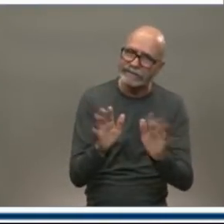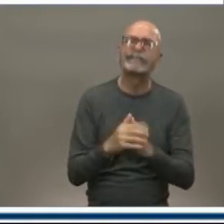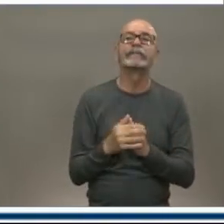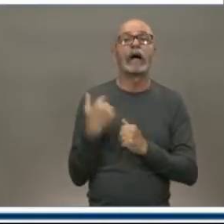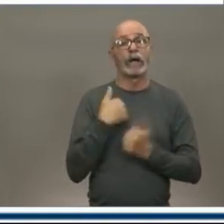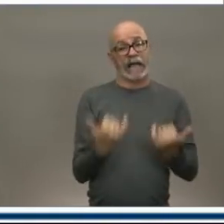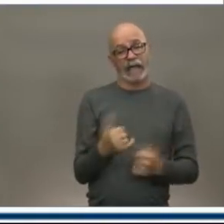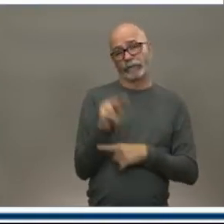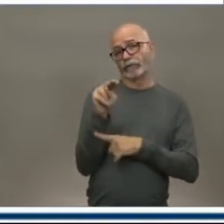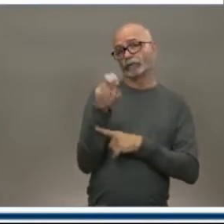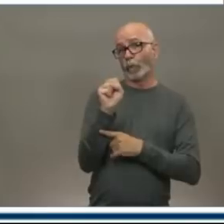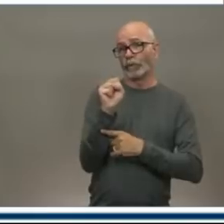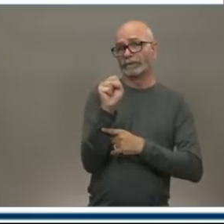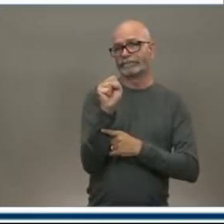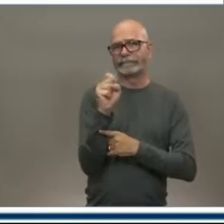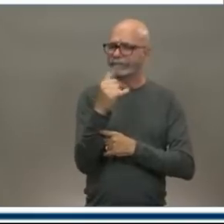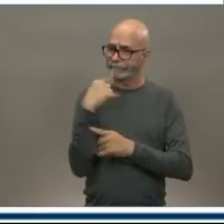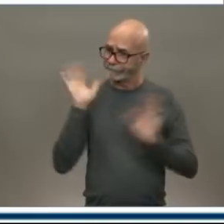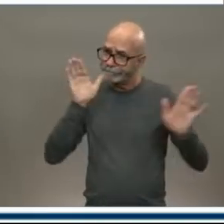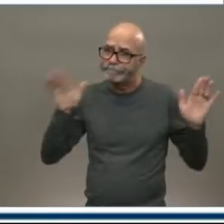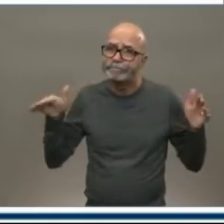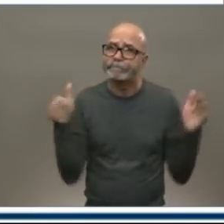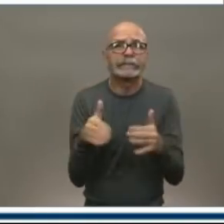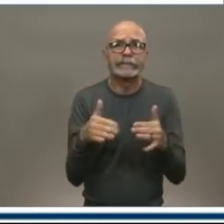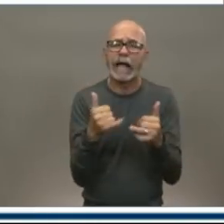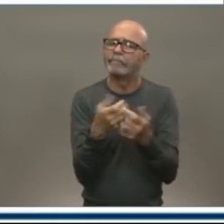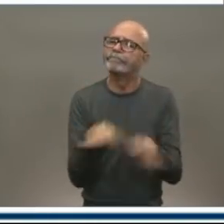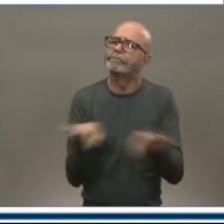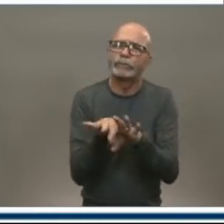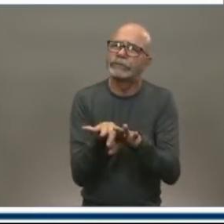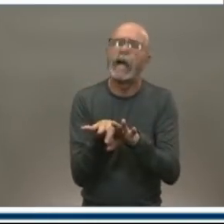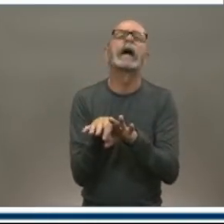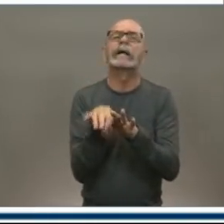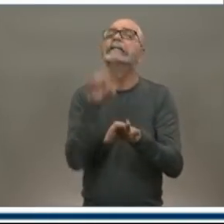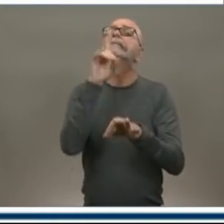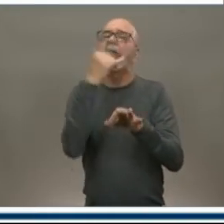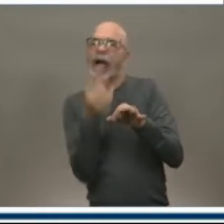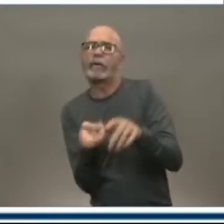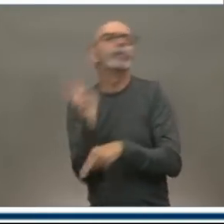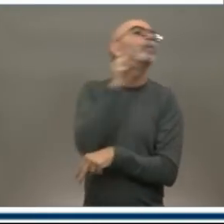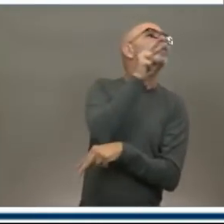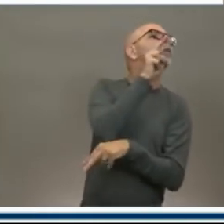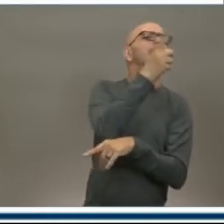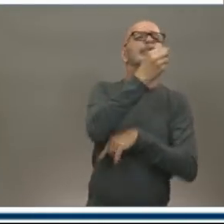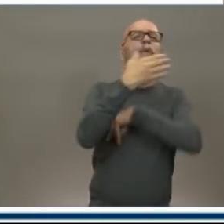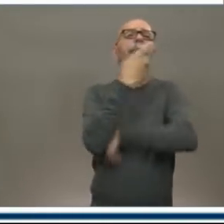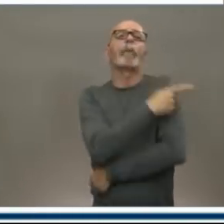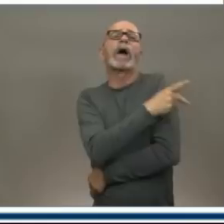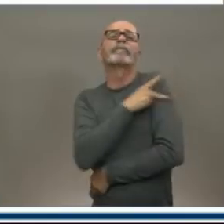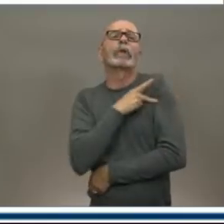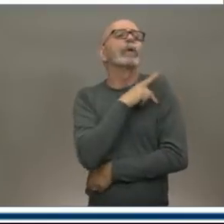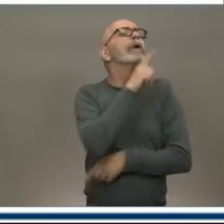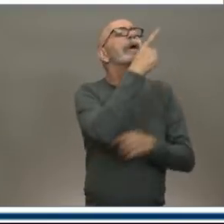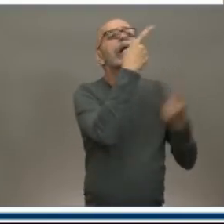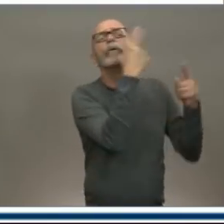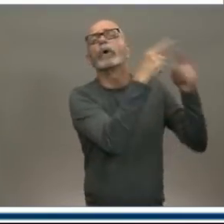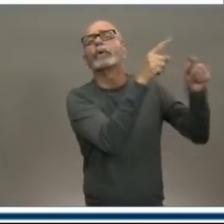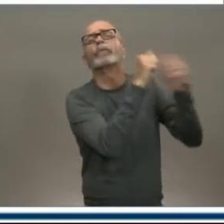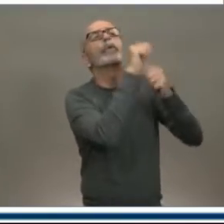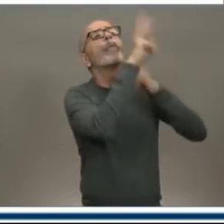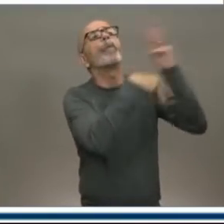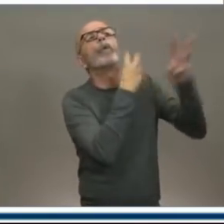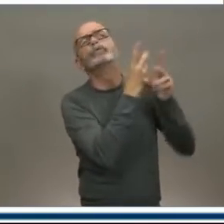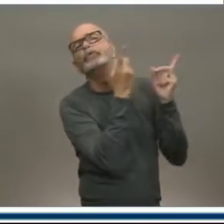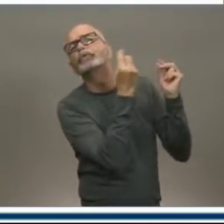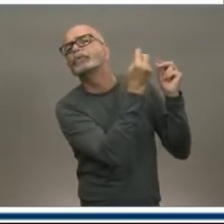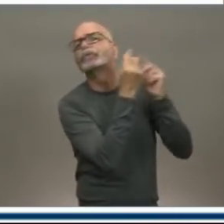people to know that my team and I are paying very close attention to what's happening in other provinces and around the world. Many places